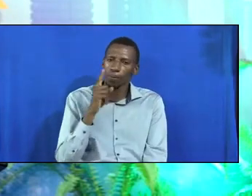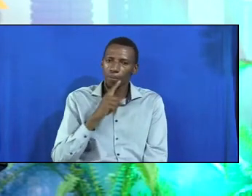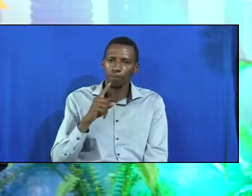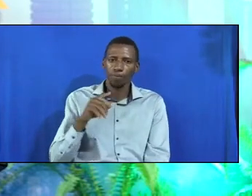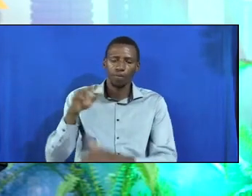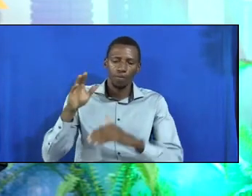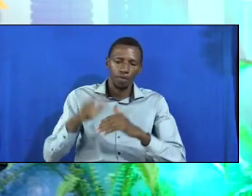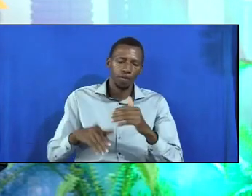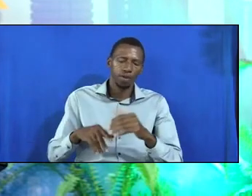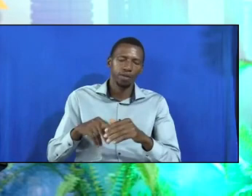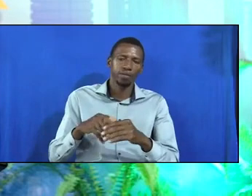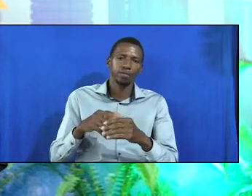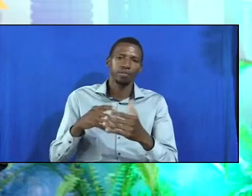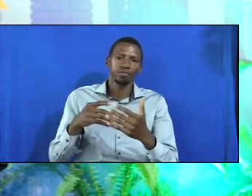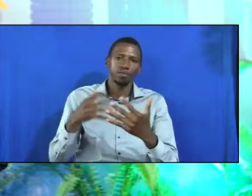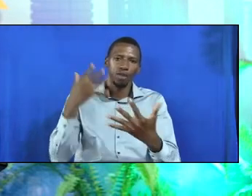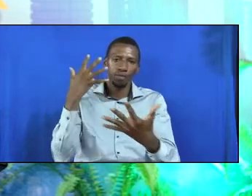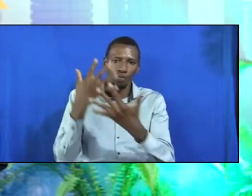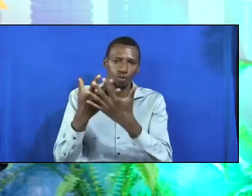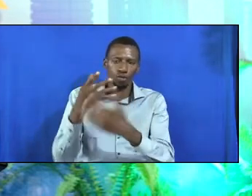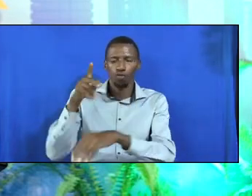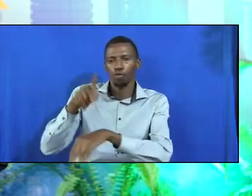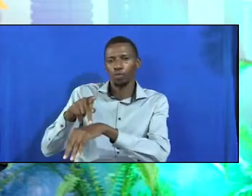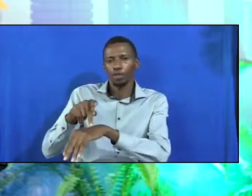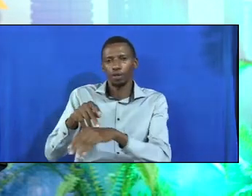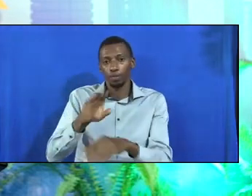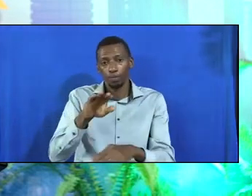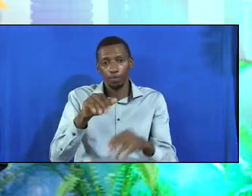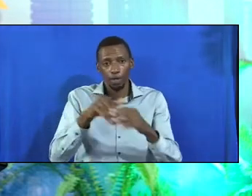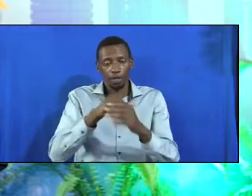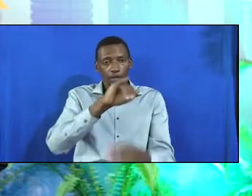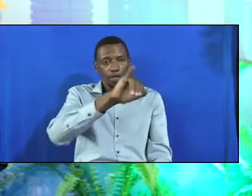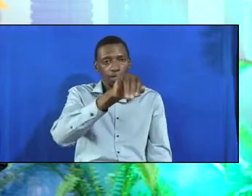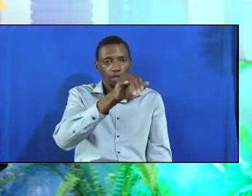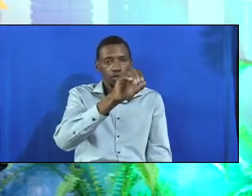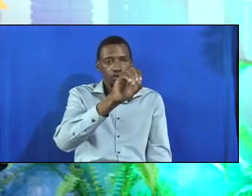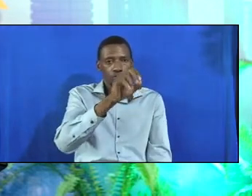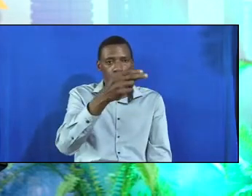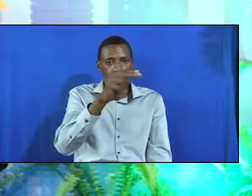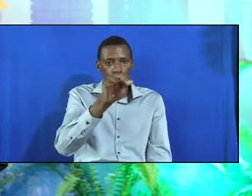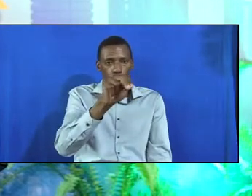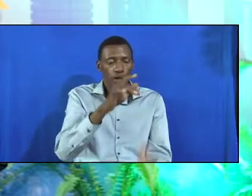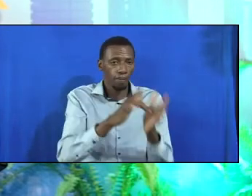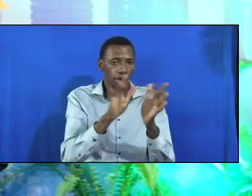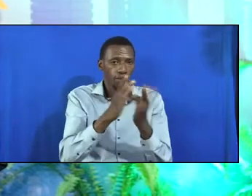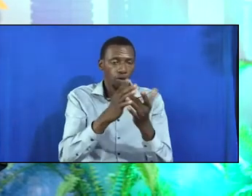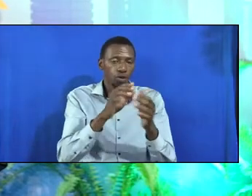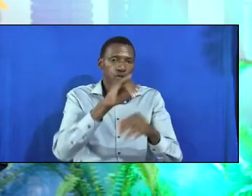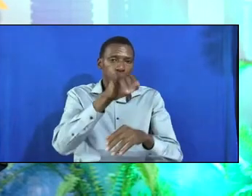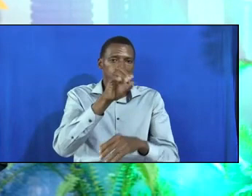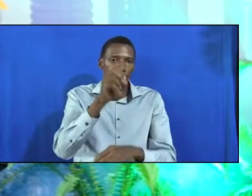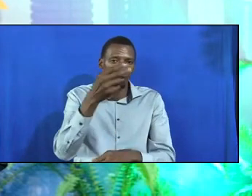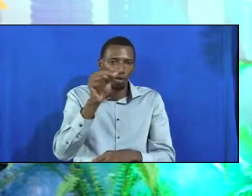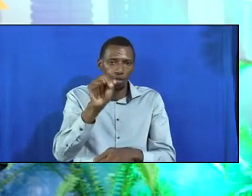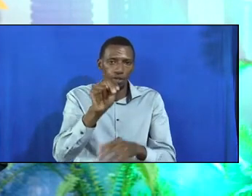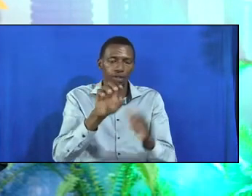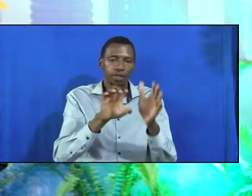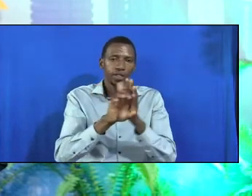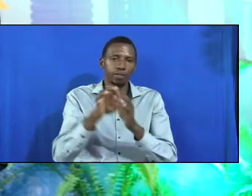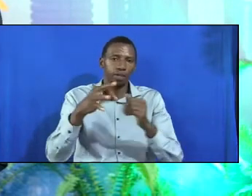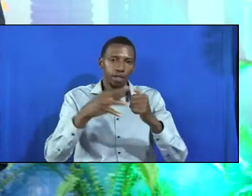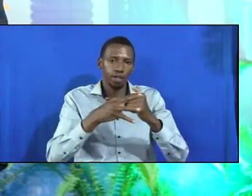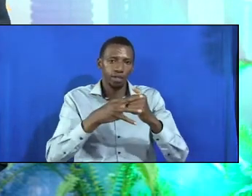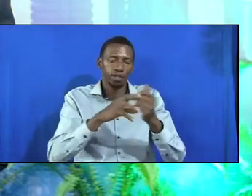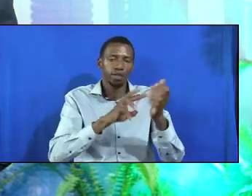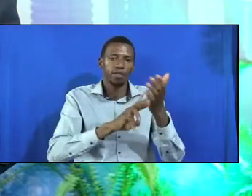Peter. When we come to the book of John, chapter 8, verses 34 through